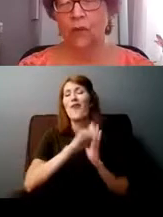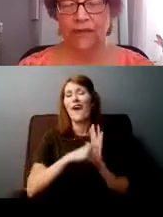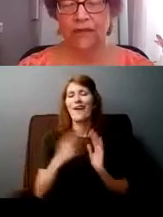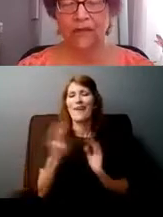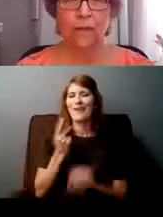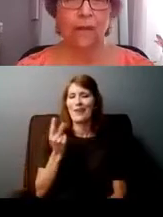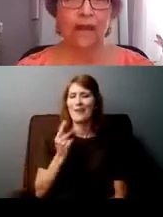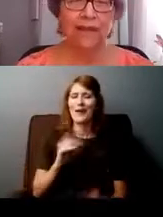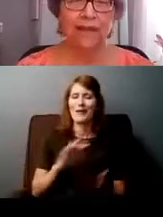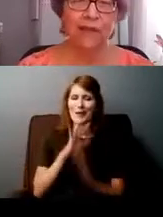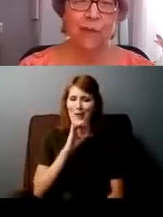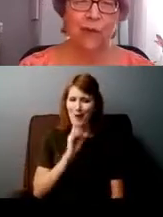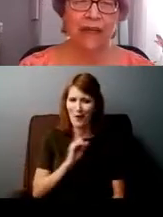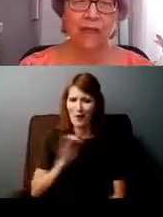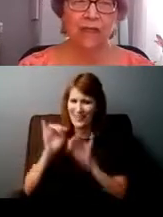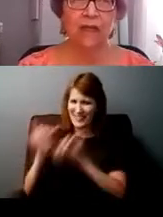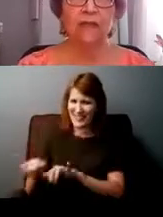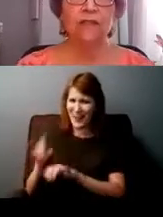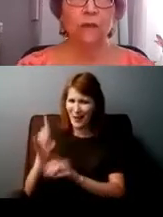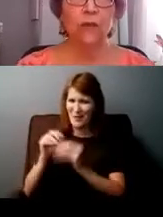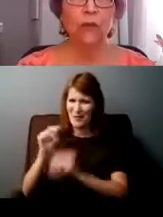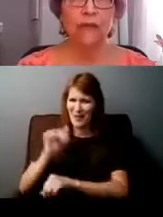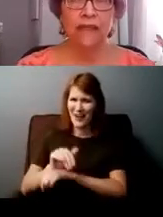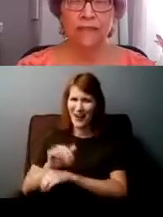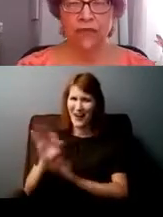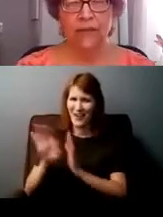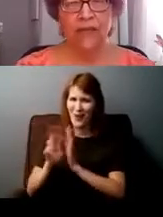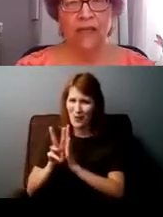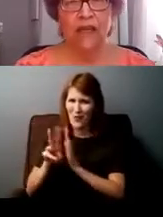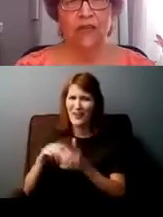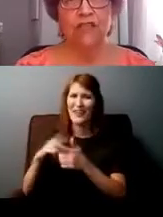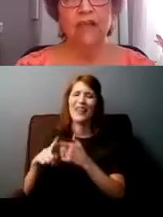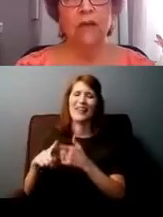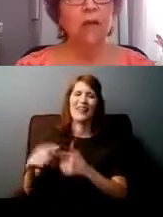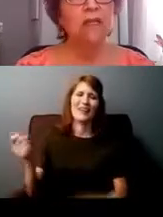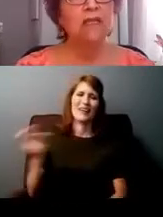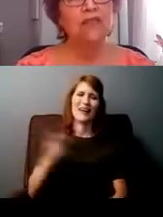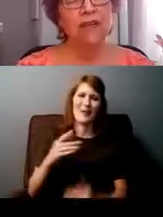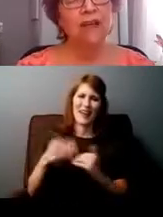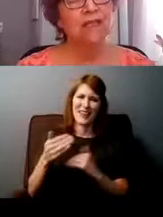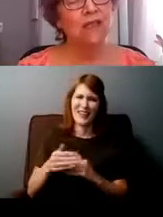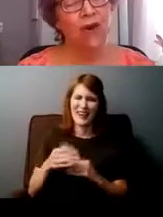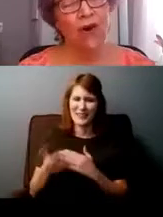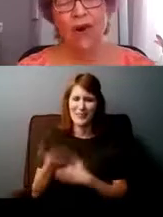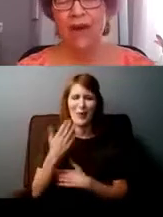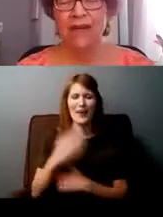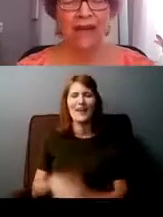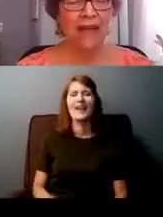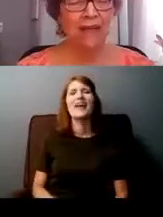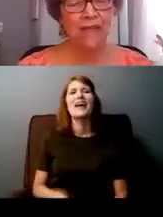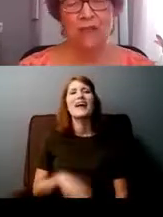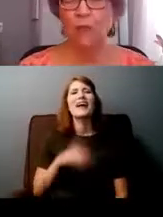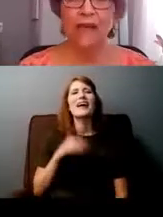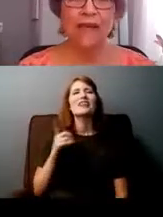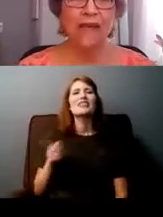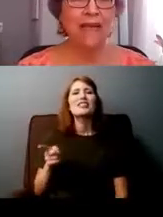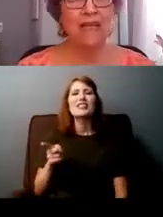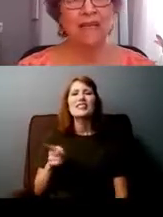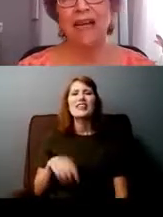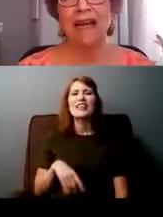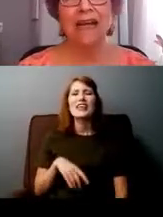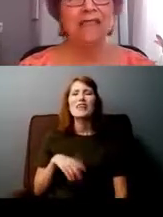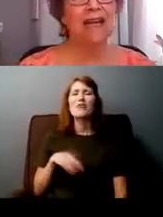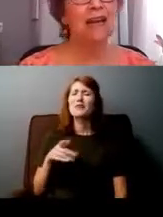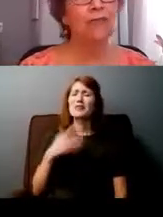Fort Worth and then come back the next morning. So relieved. She was just on and sweet